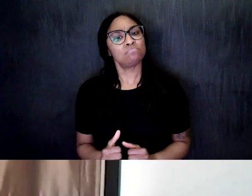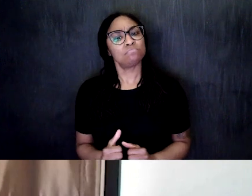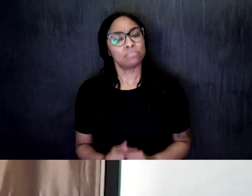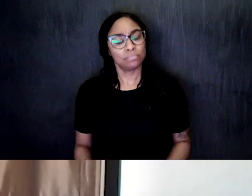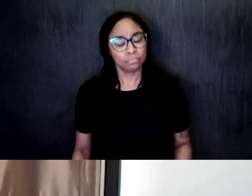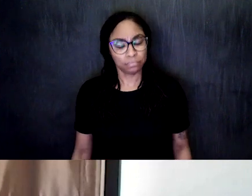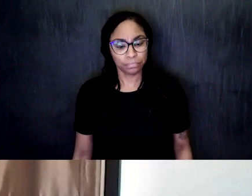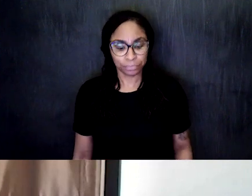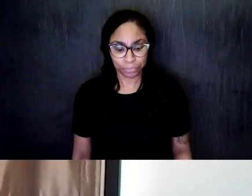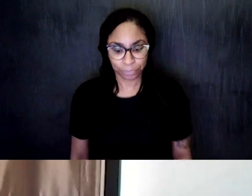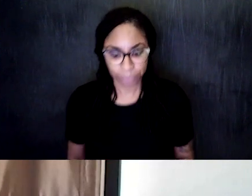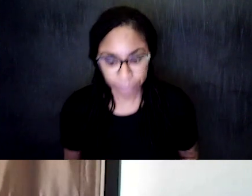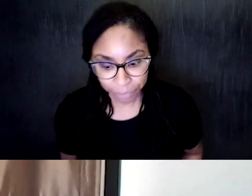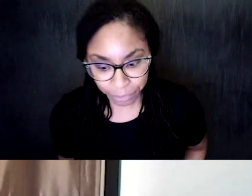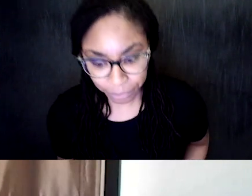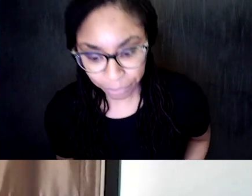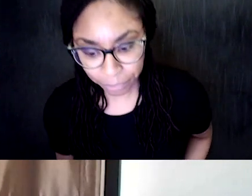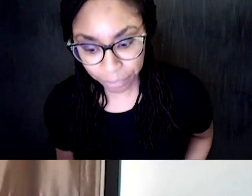just firm.